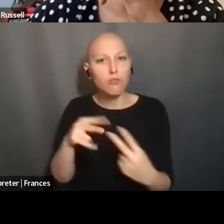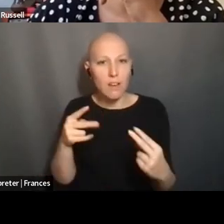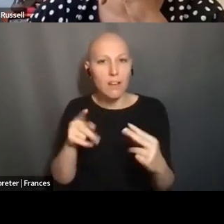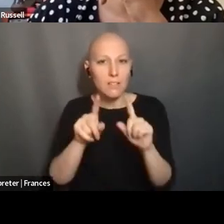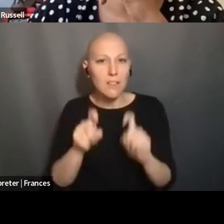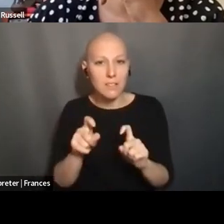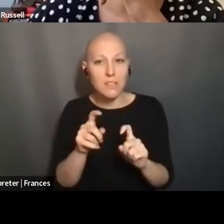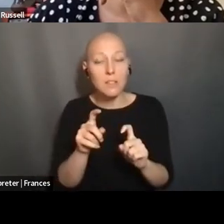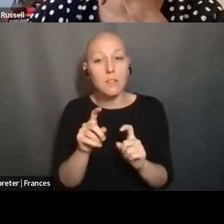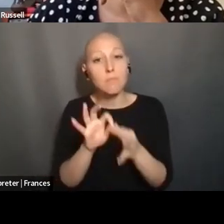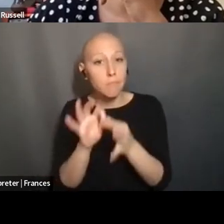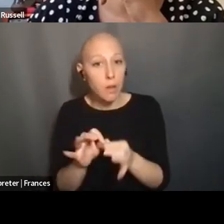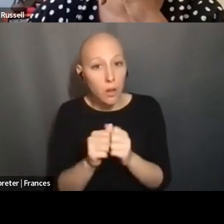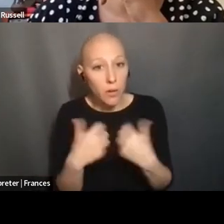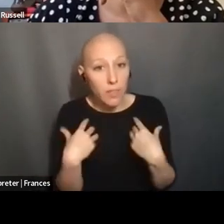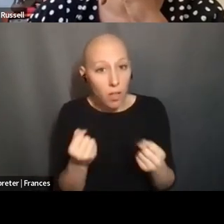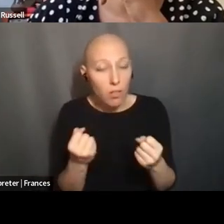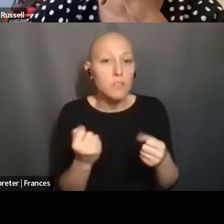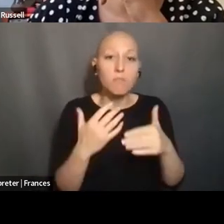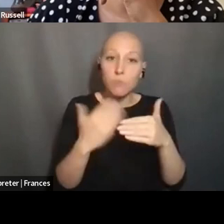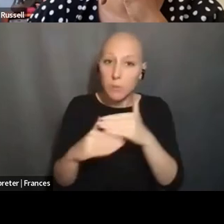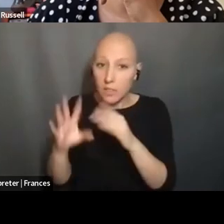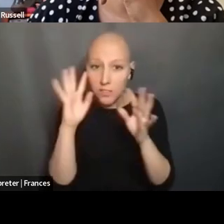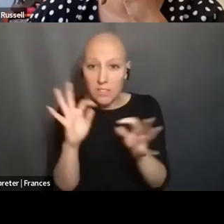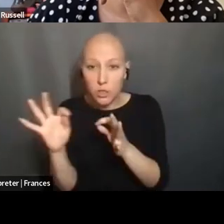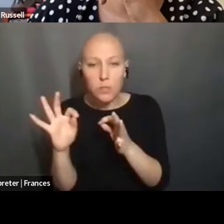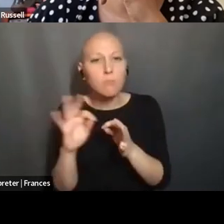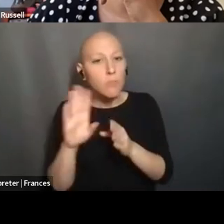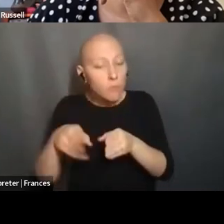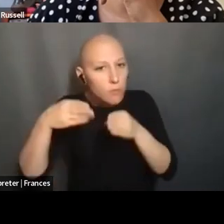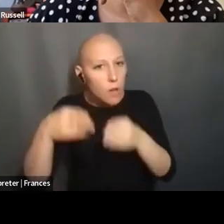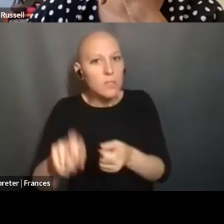and reproductive decisions, particularly in marginalized communities.